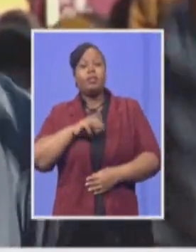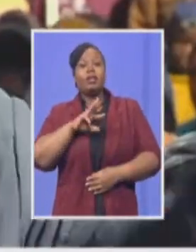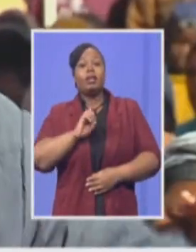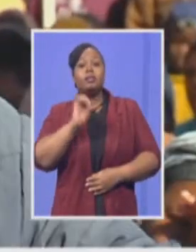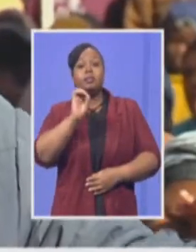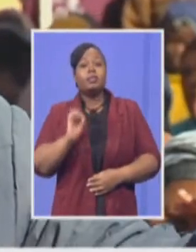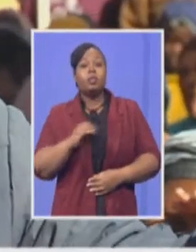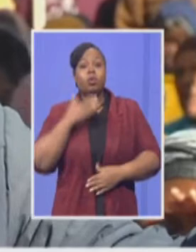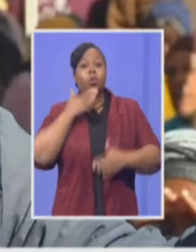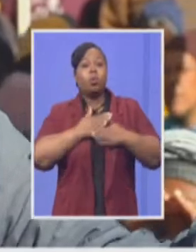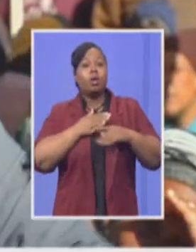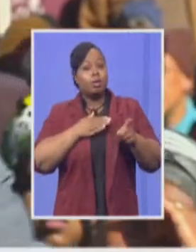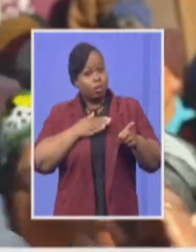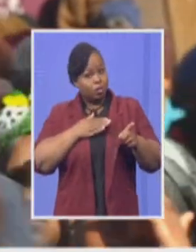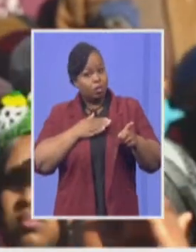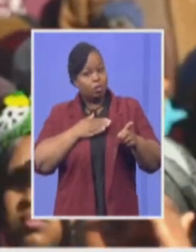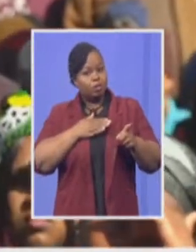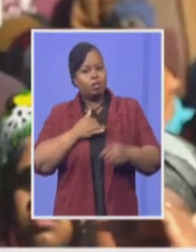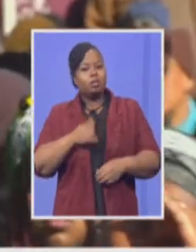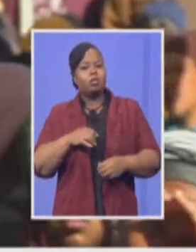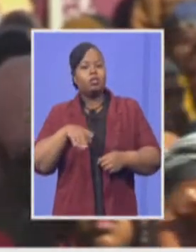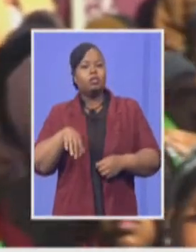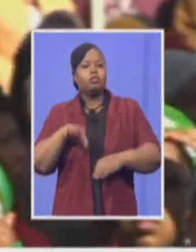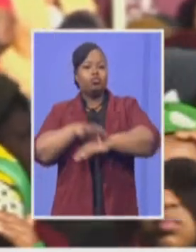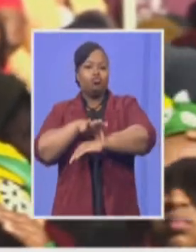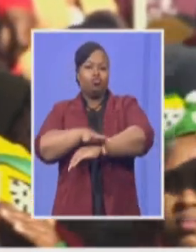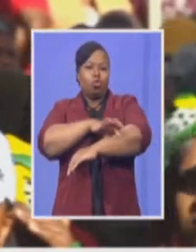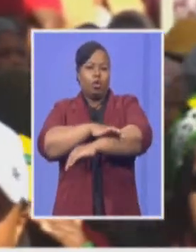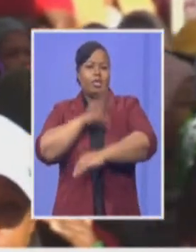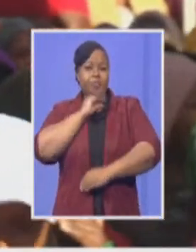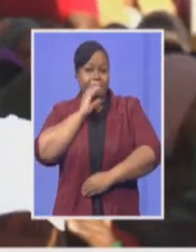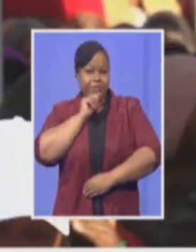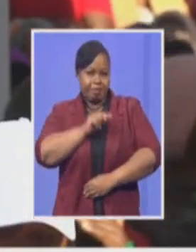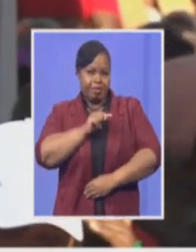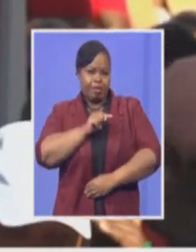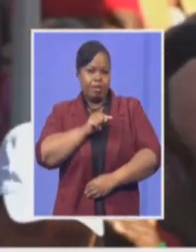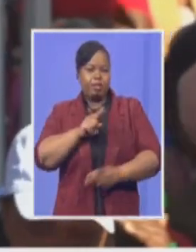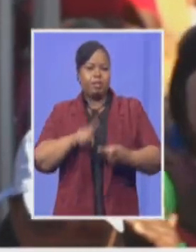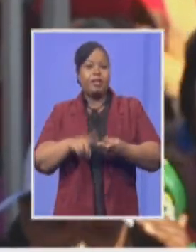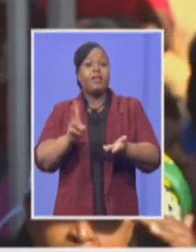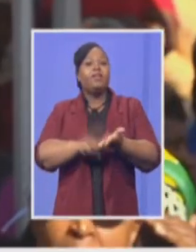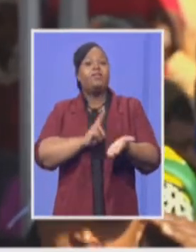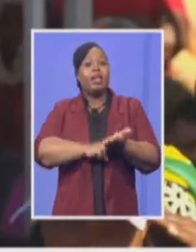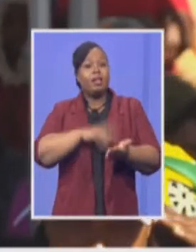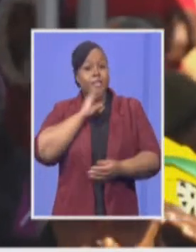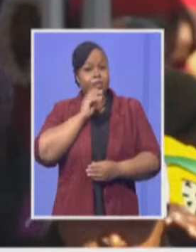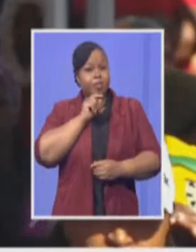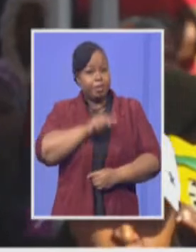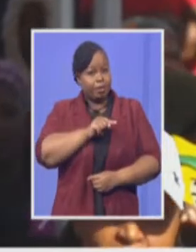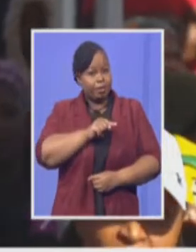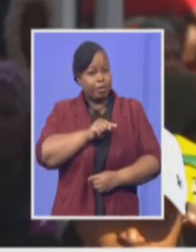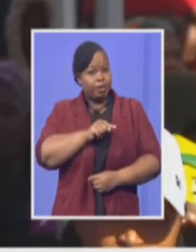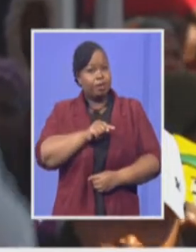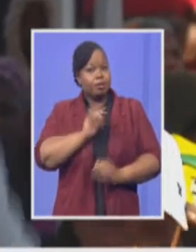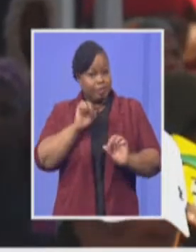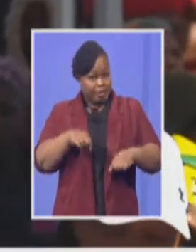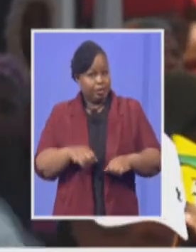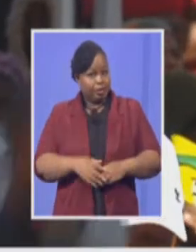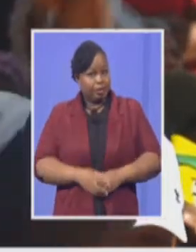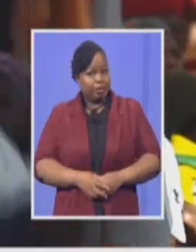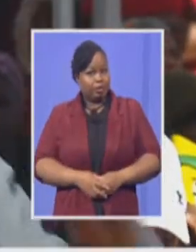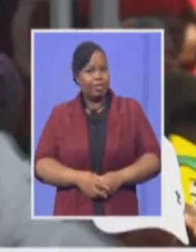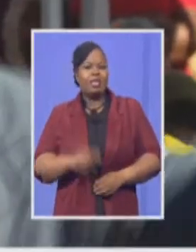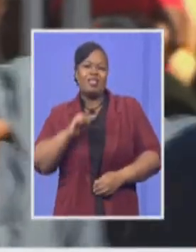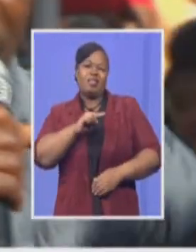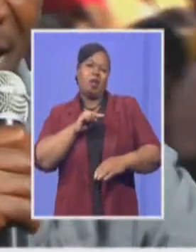people that are working there are the Tonga speaking people, the Venda speaking people, right? That's why